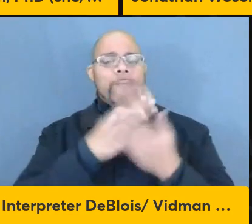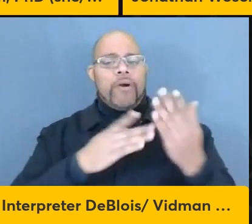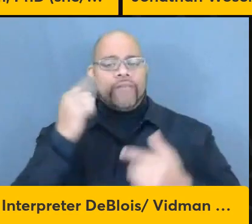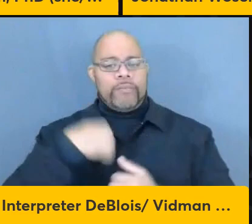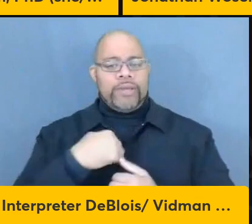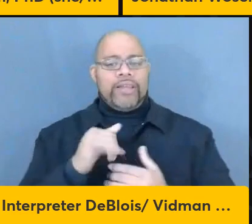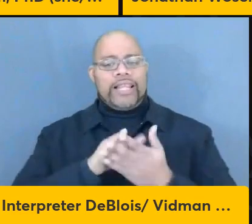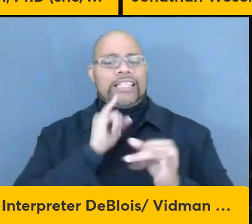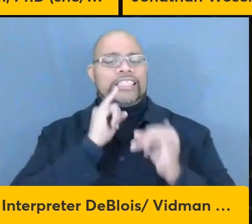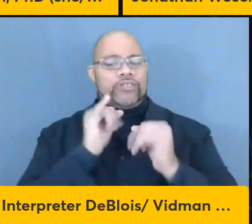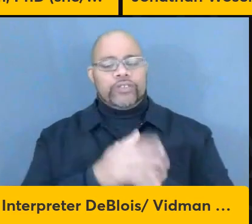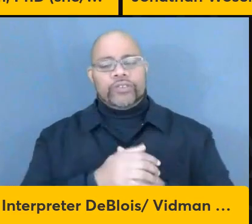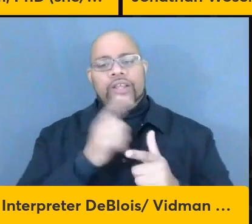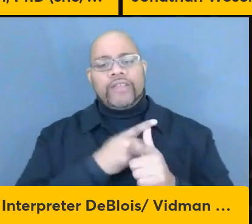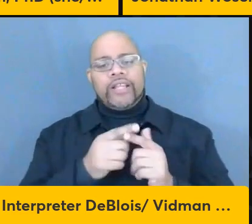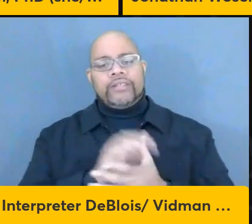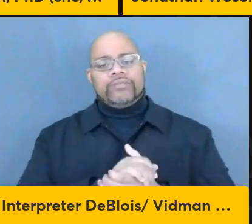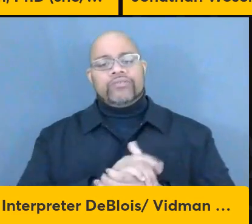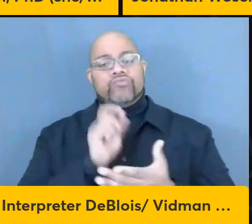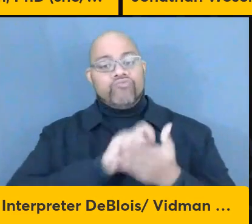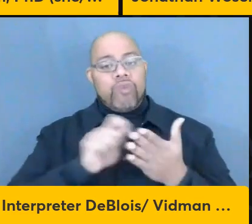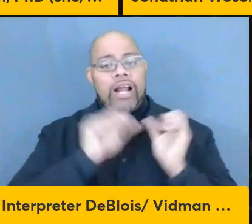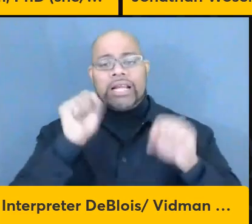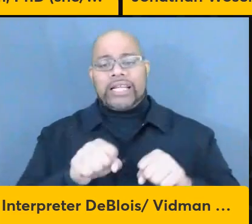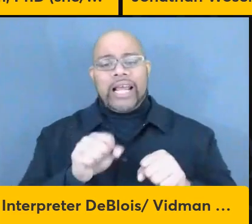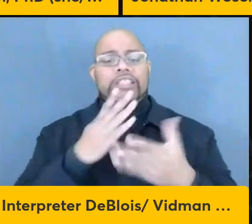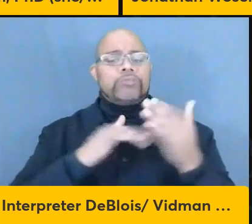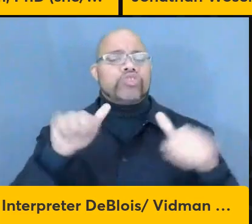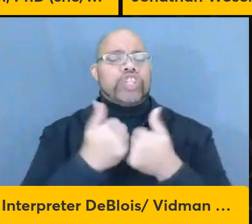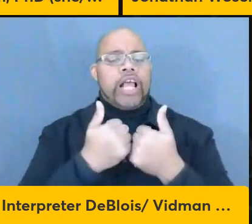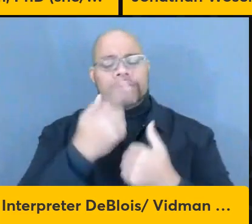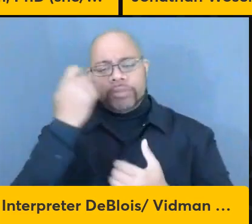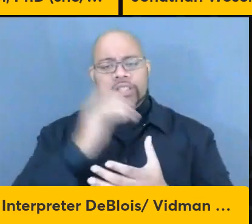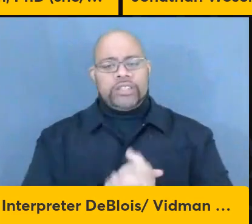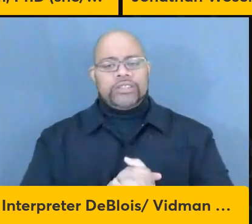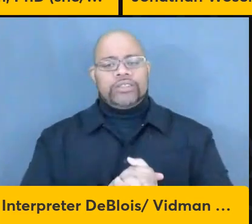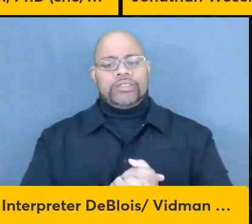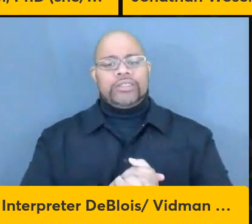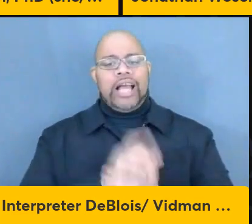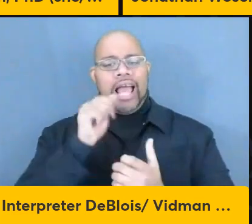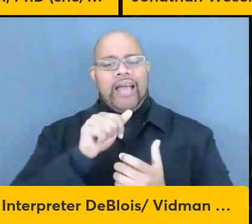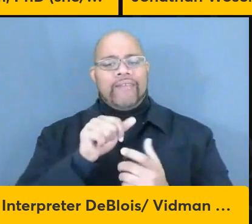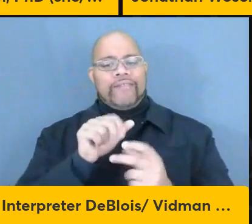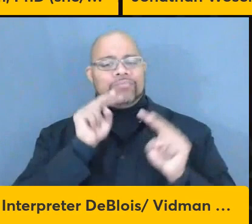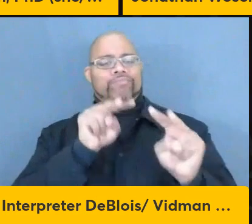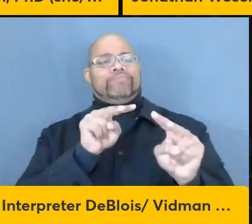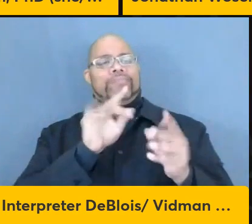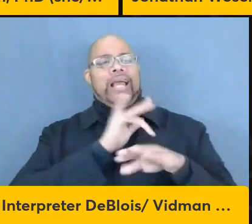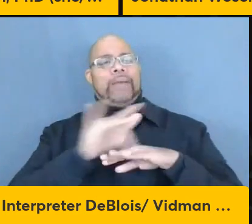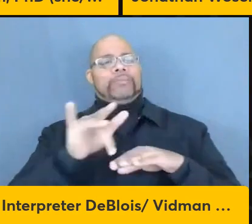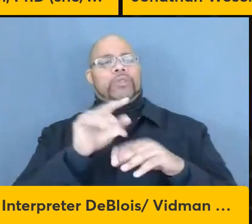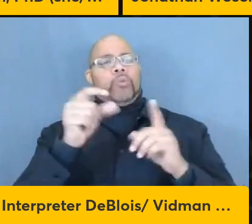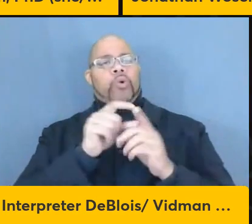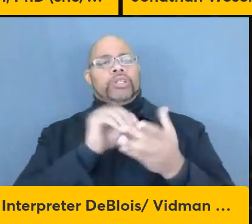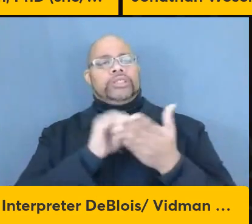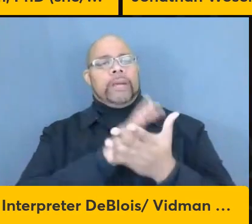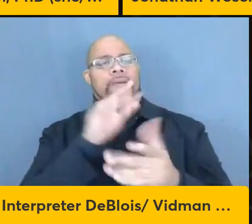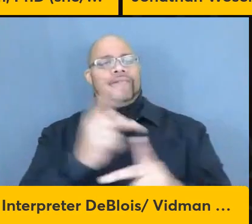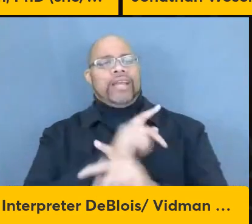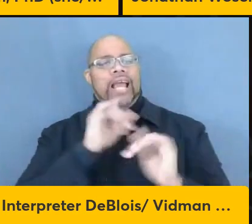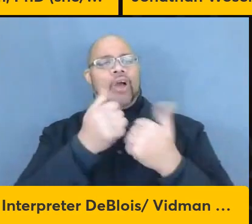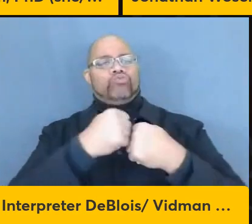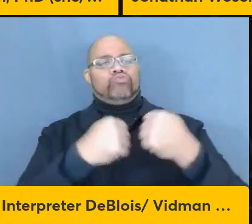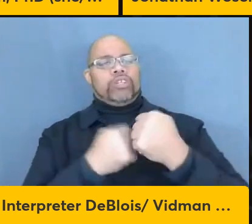the interviewing, and then, writing can be its own challenge because you got to stare at an empty Word document and figure out how to